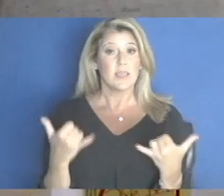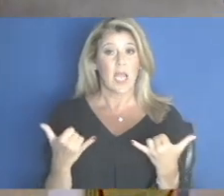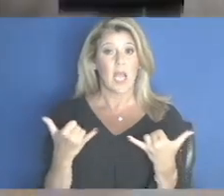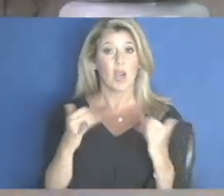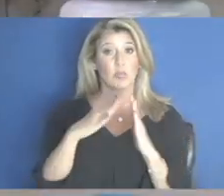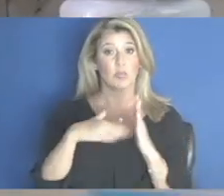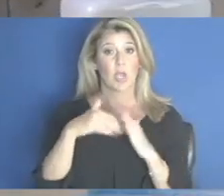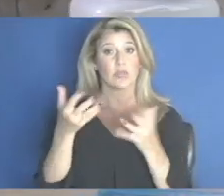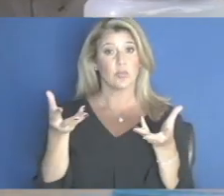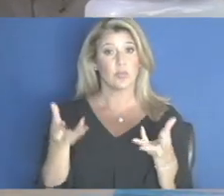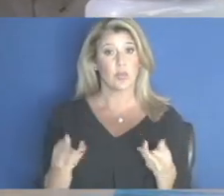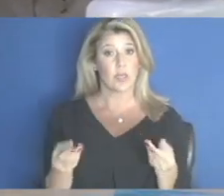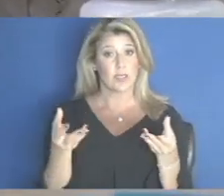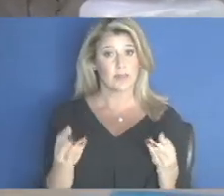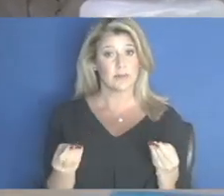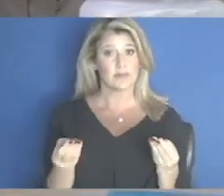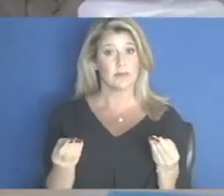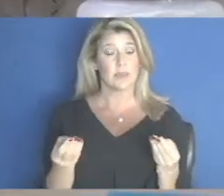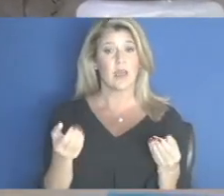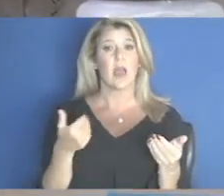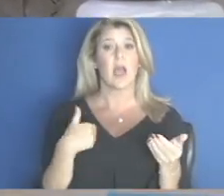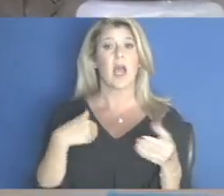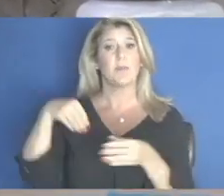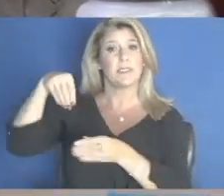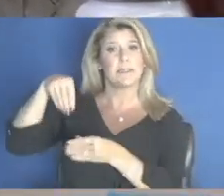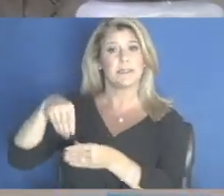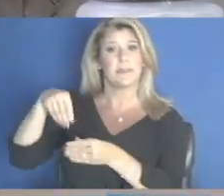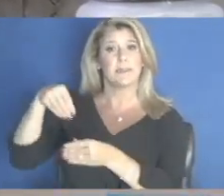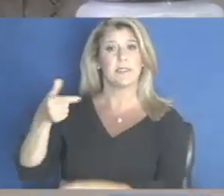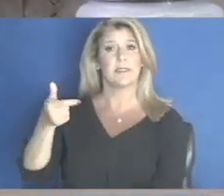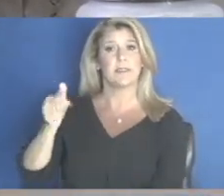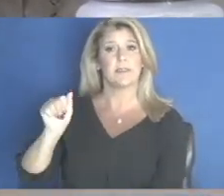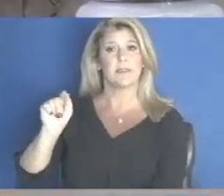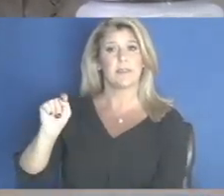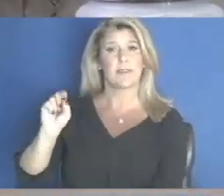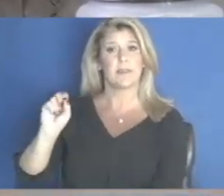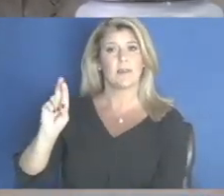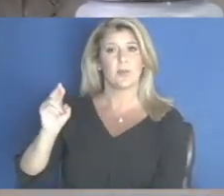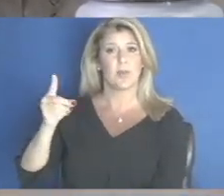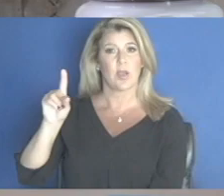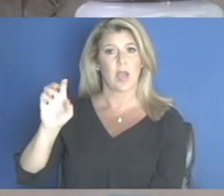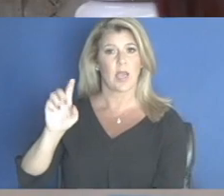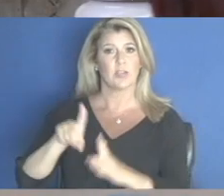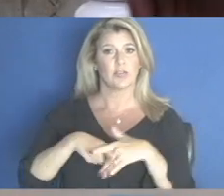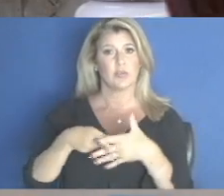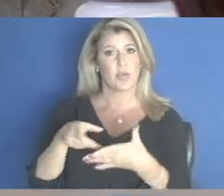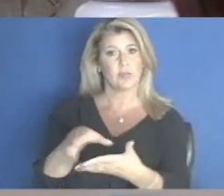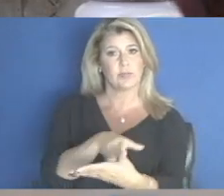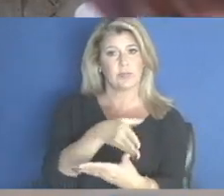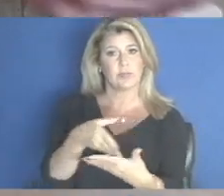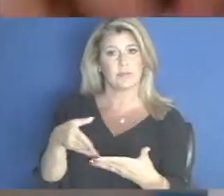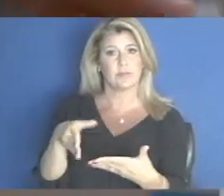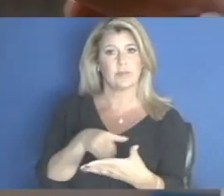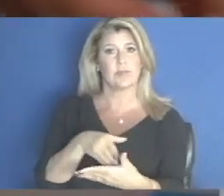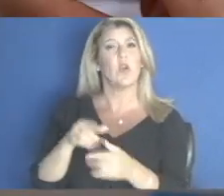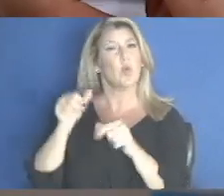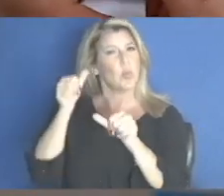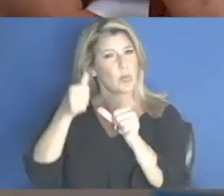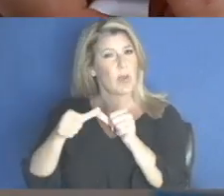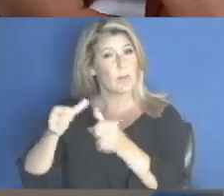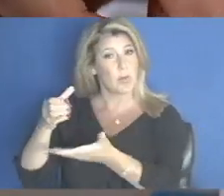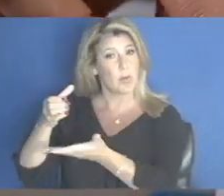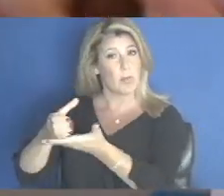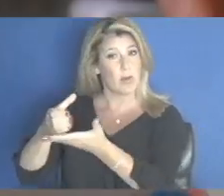Now that our brush is wet, I'm going to dip it in gator hide and start applying it. Shake